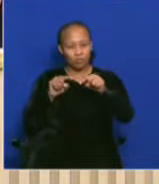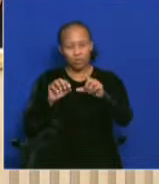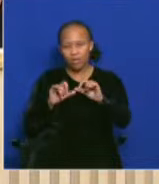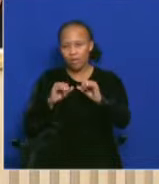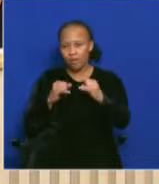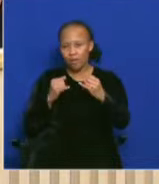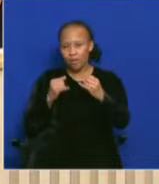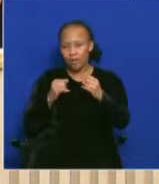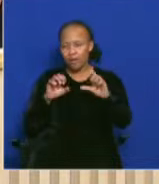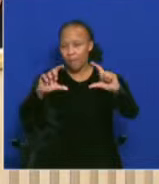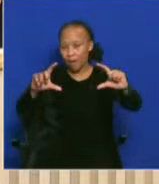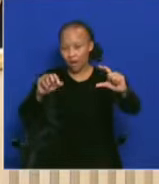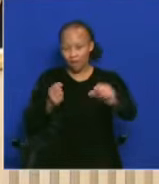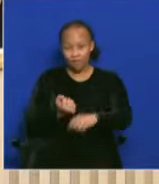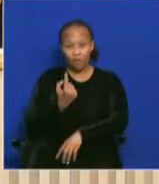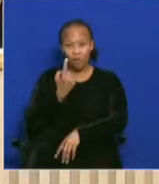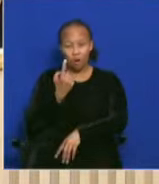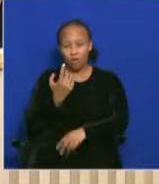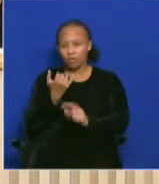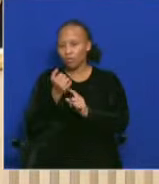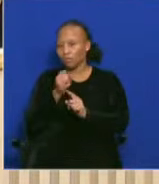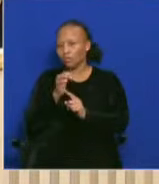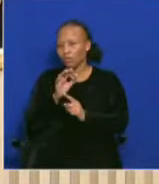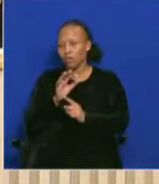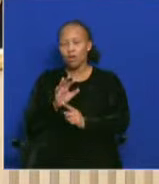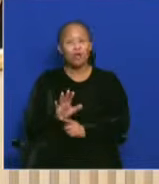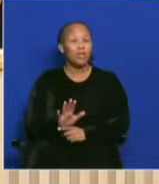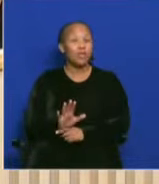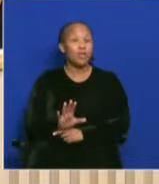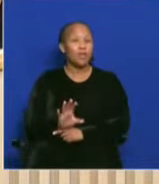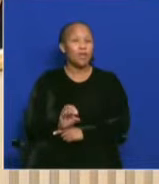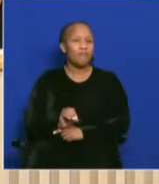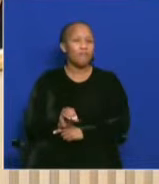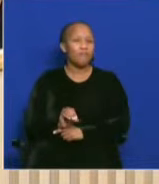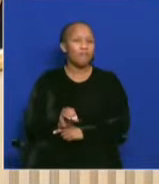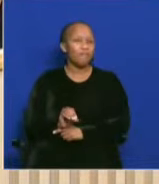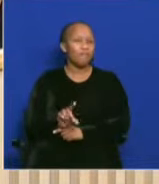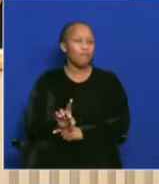there was some sort of bookmark in the letter, we don't know.